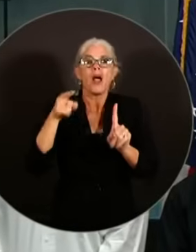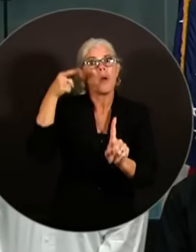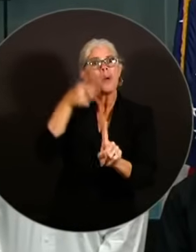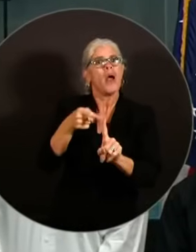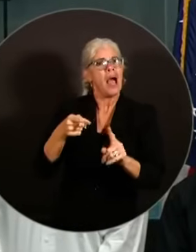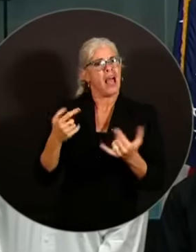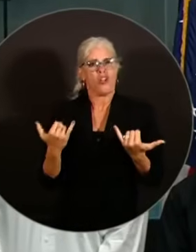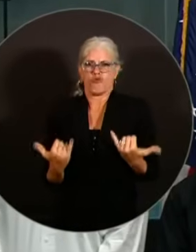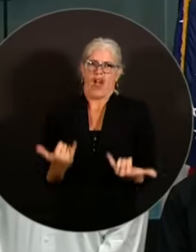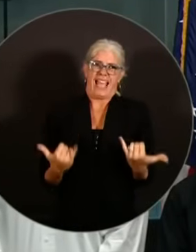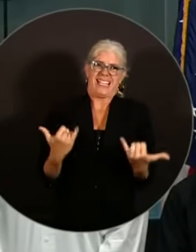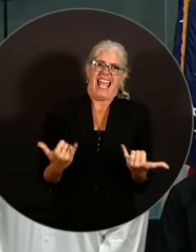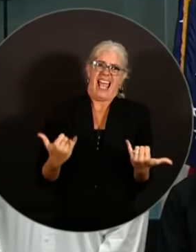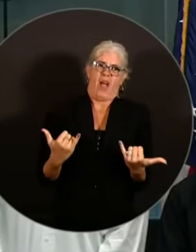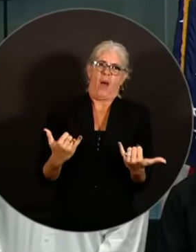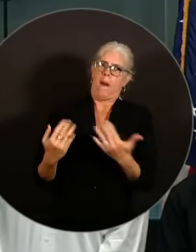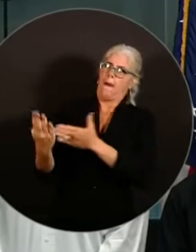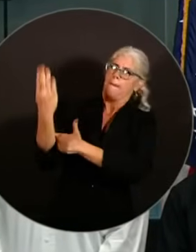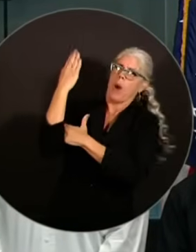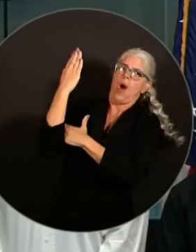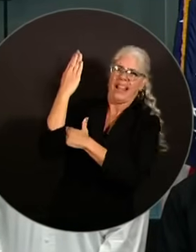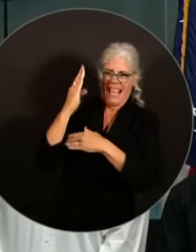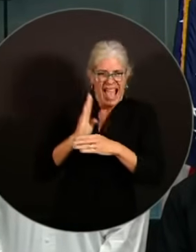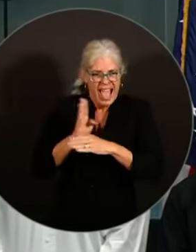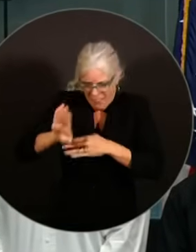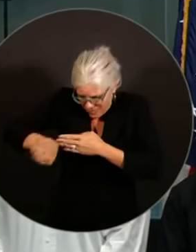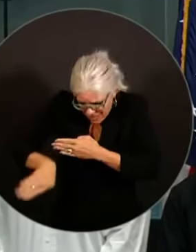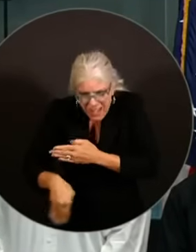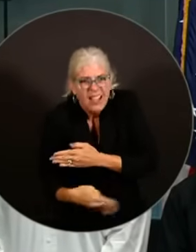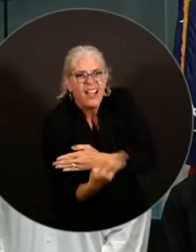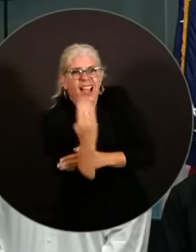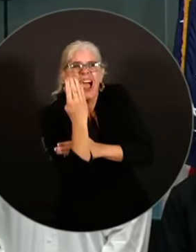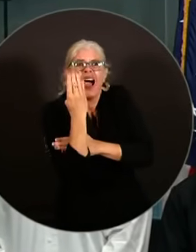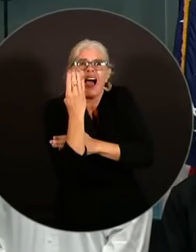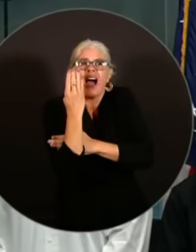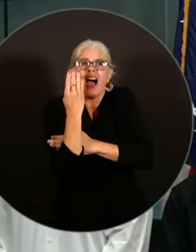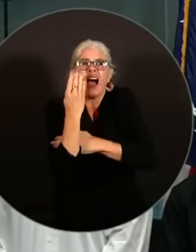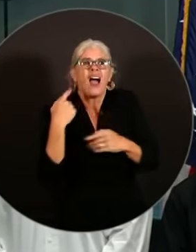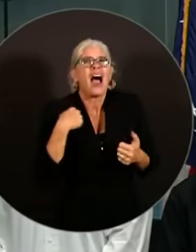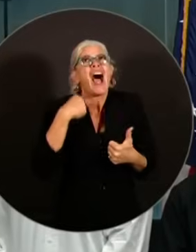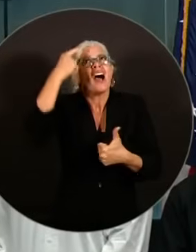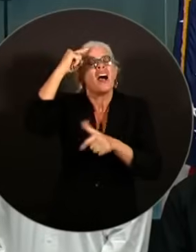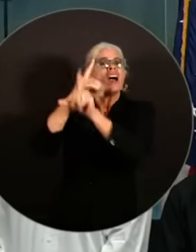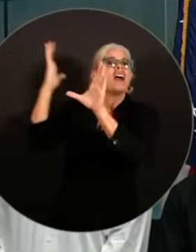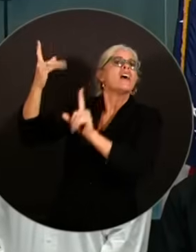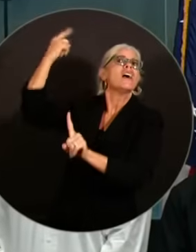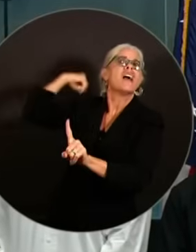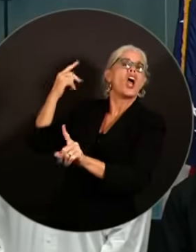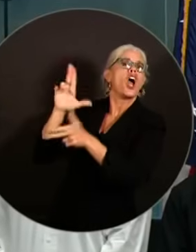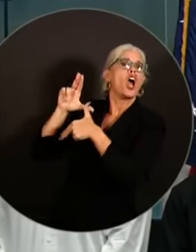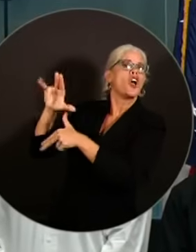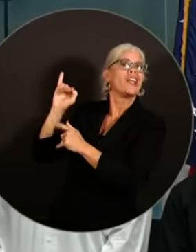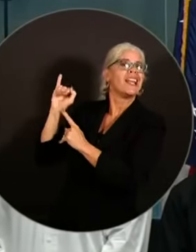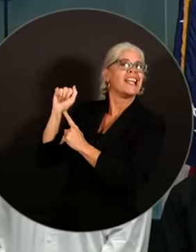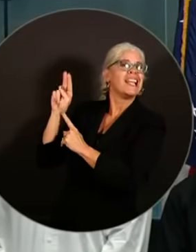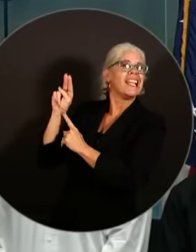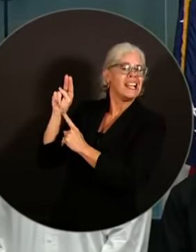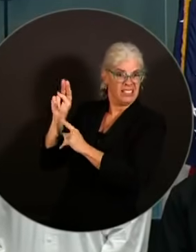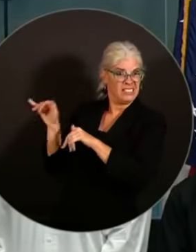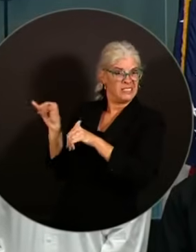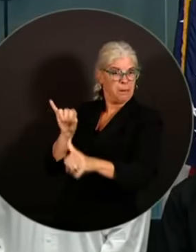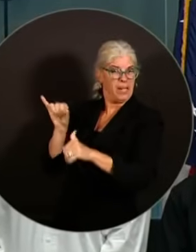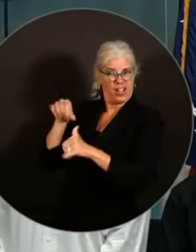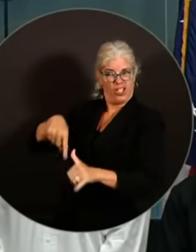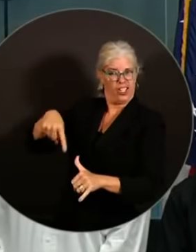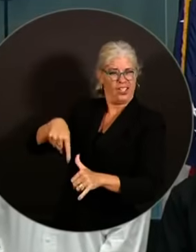right now, the morning after, if I think back to like Hurricane Ian, I don't think that you're looking at similar amount of damage